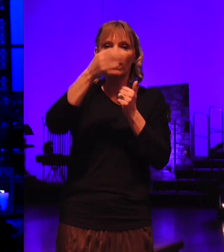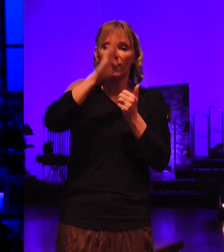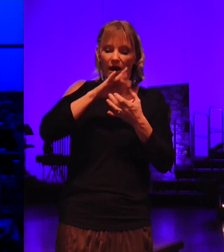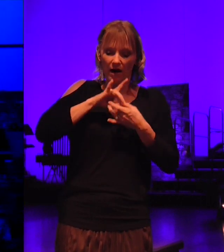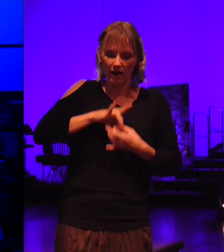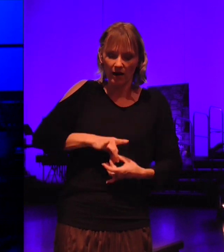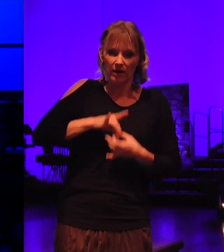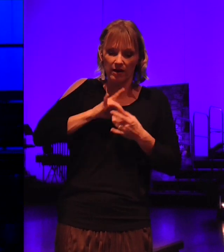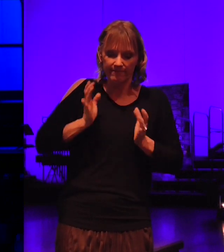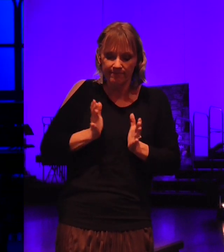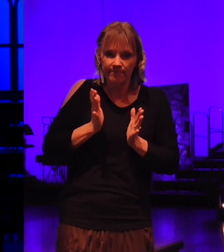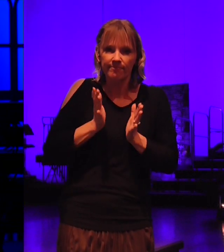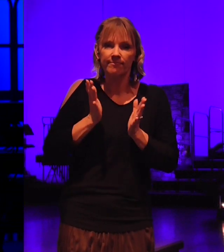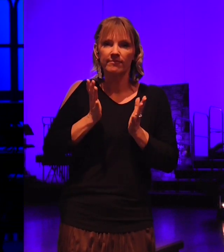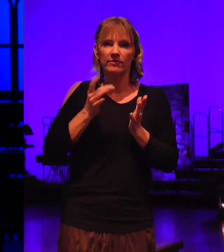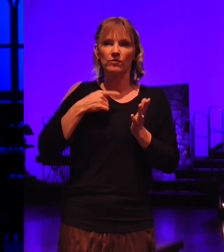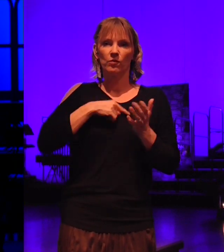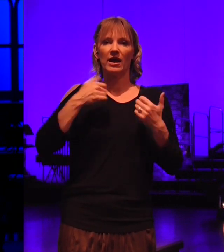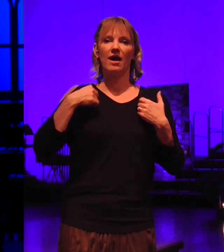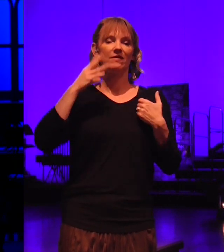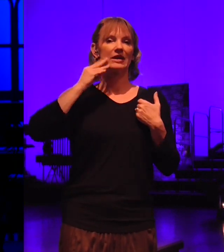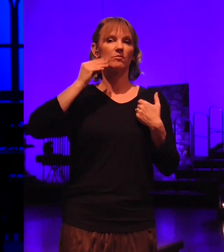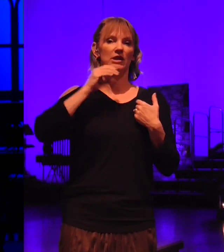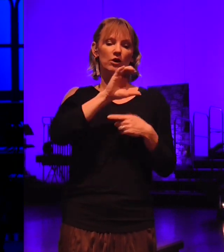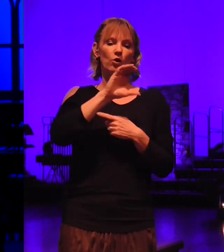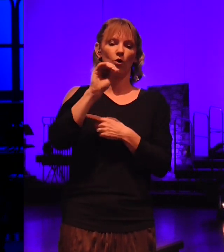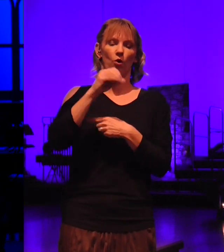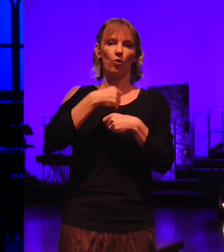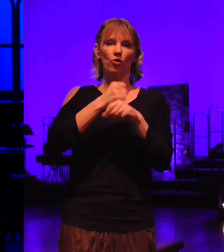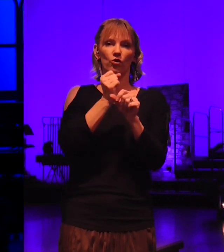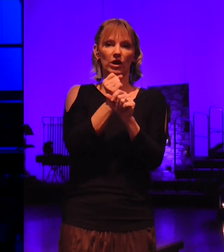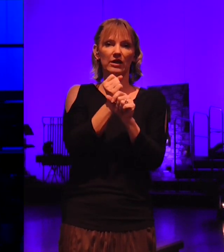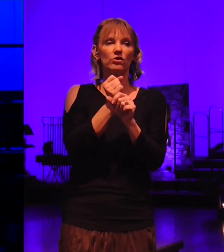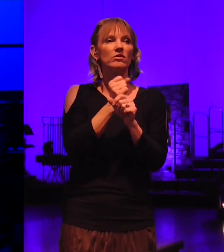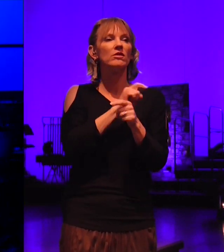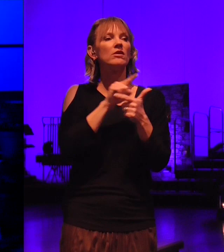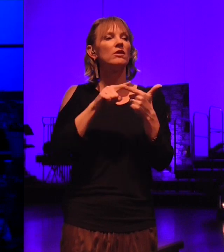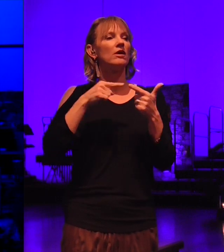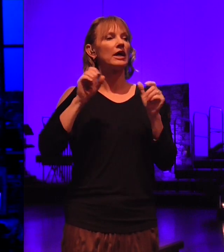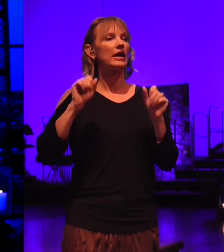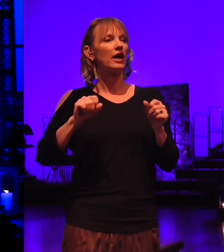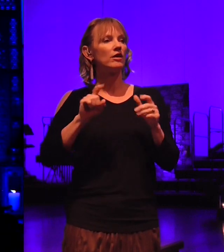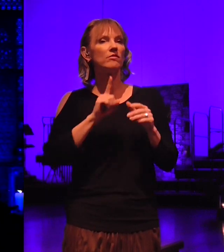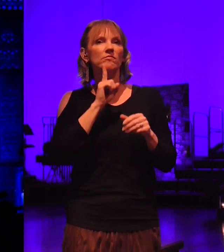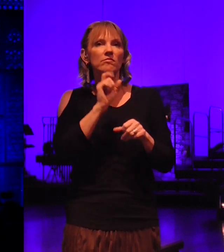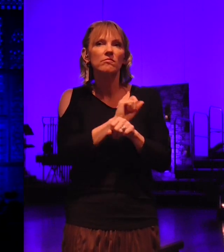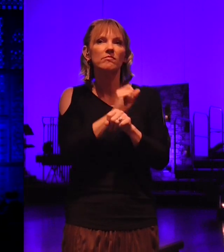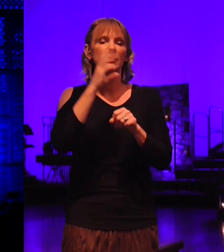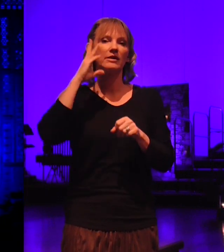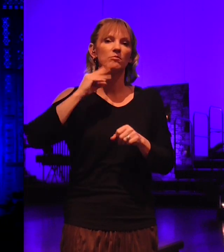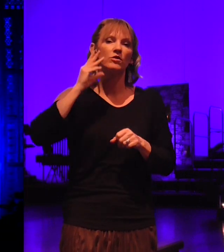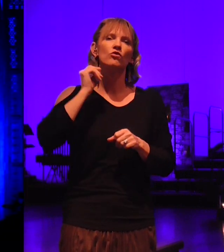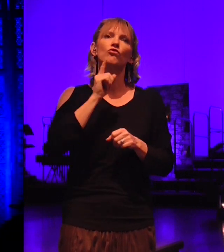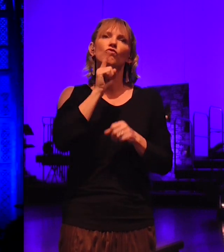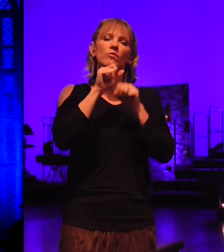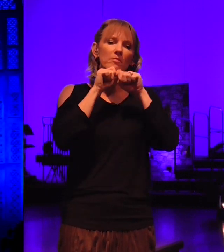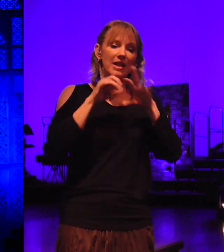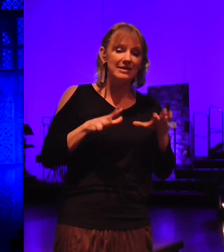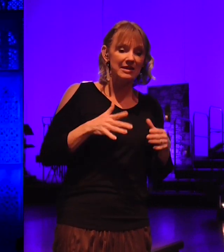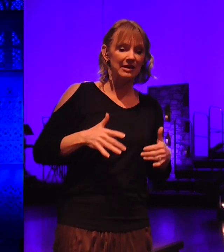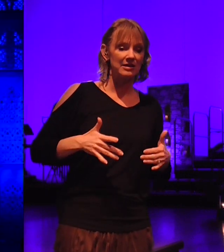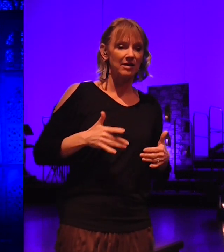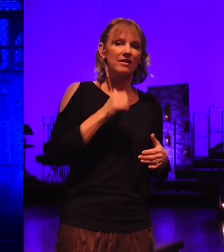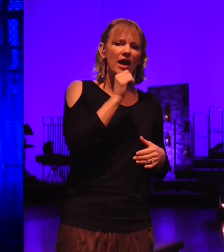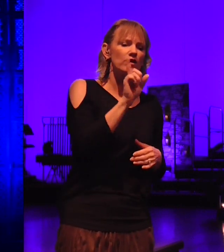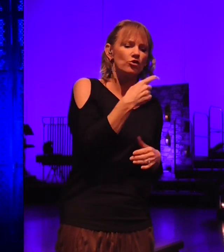of co-creation, and we begin to experience the true blessings, not of life, but of not just of life,